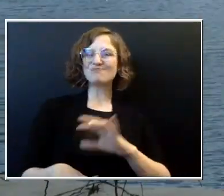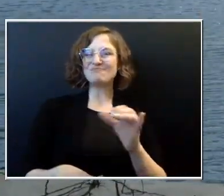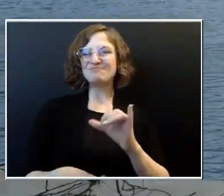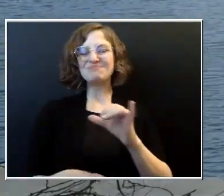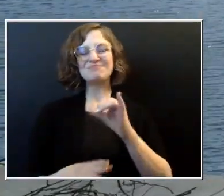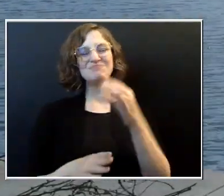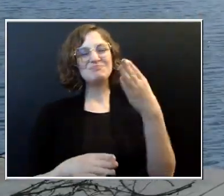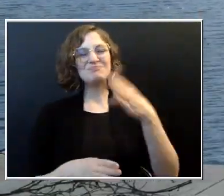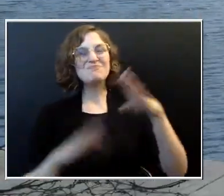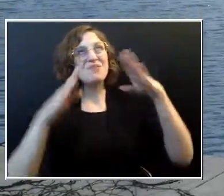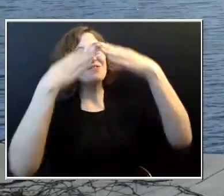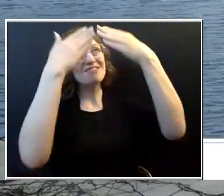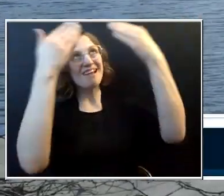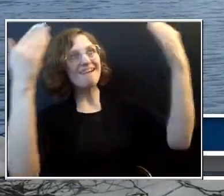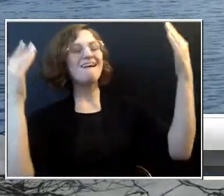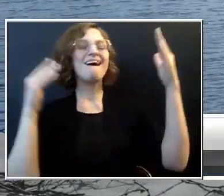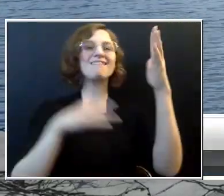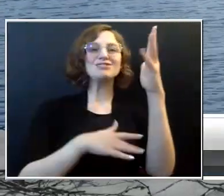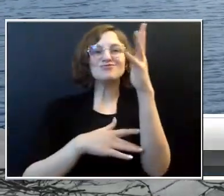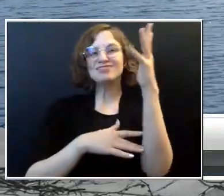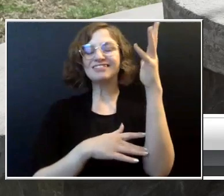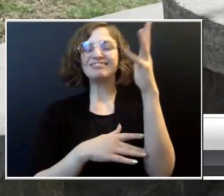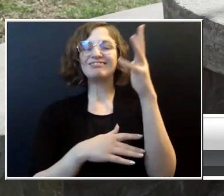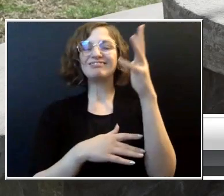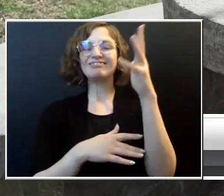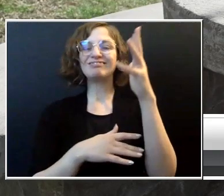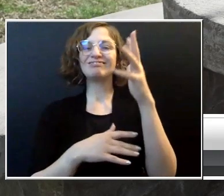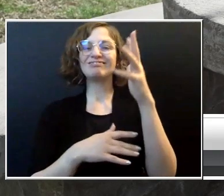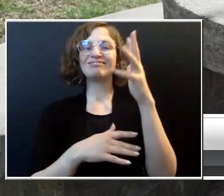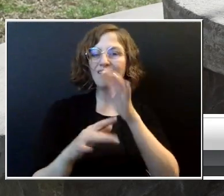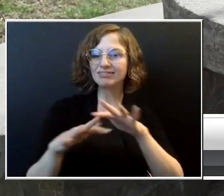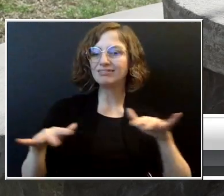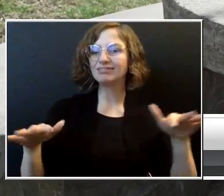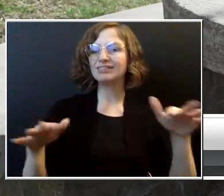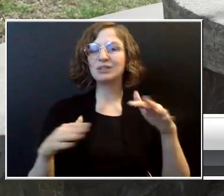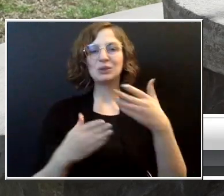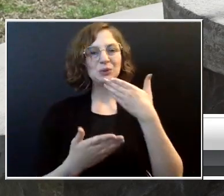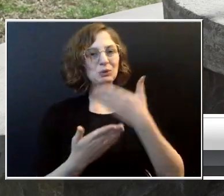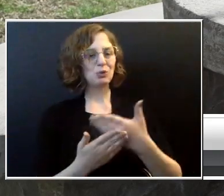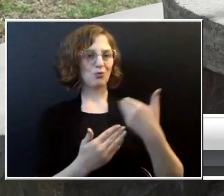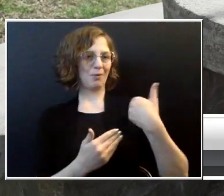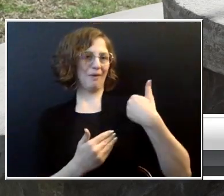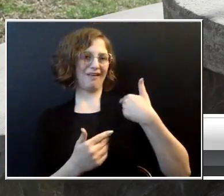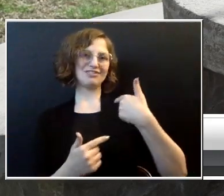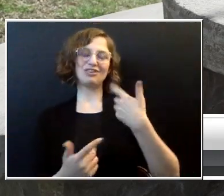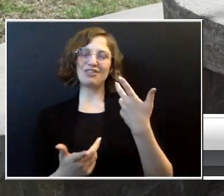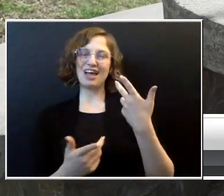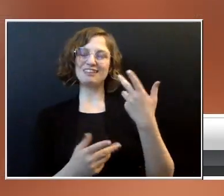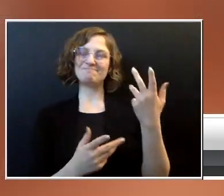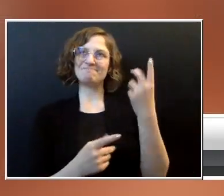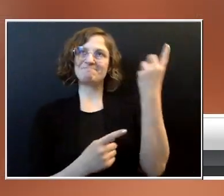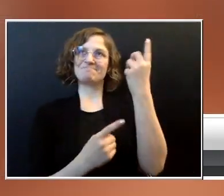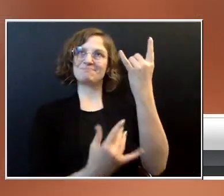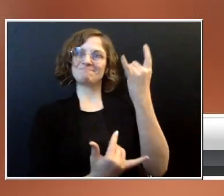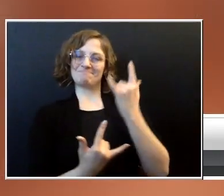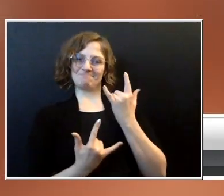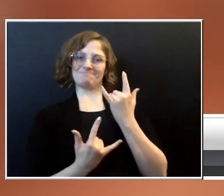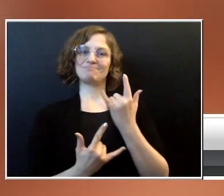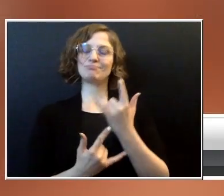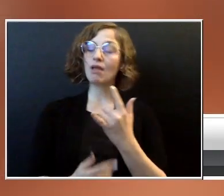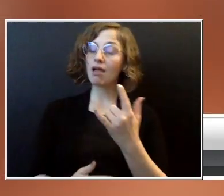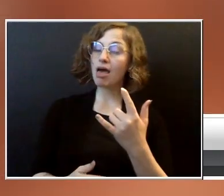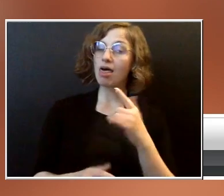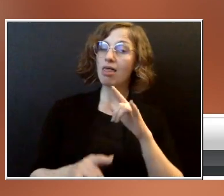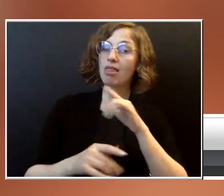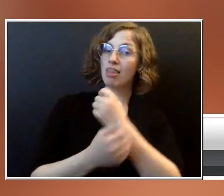place to just be reminded that I'm loved. Love and faith as her foundation. How this strong spirit